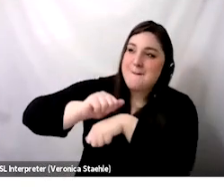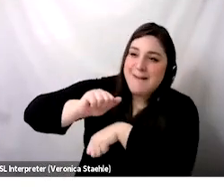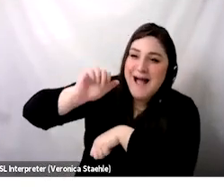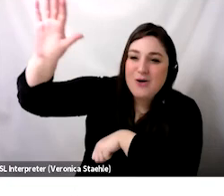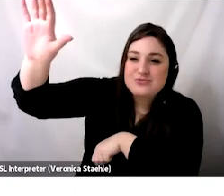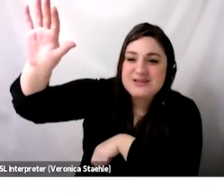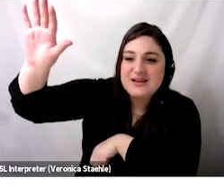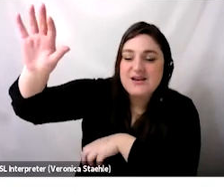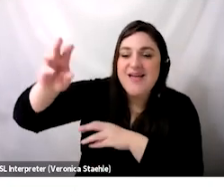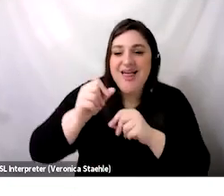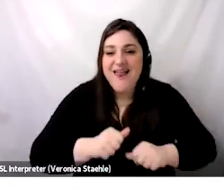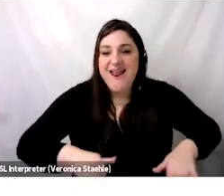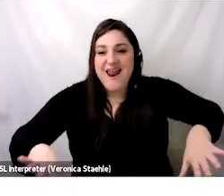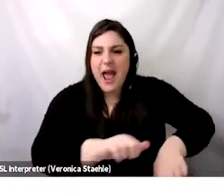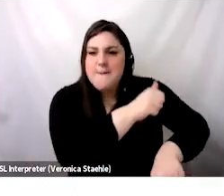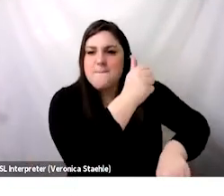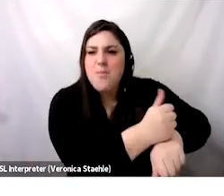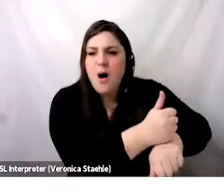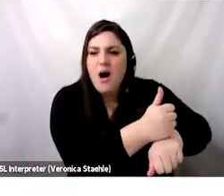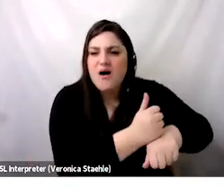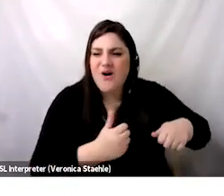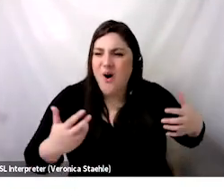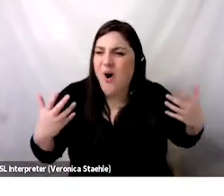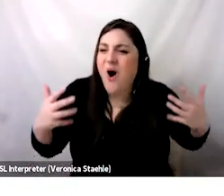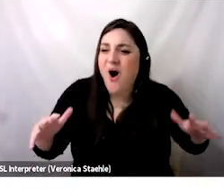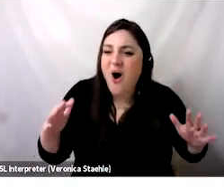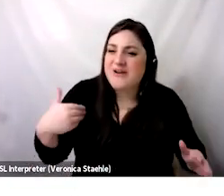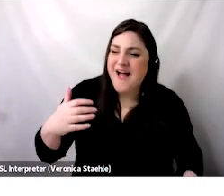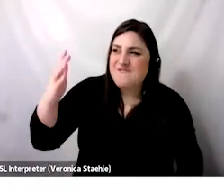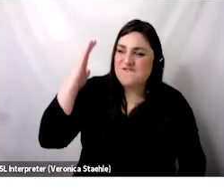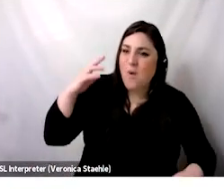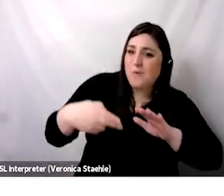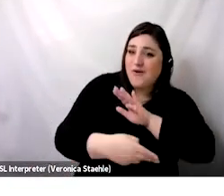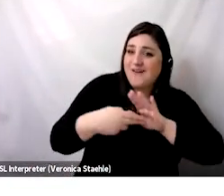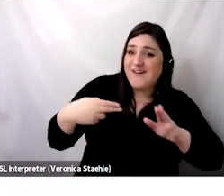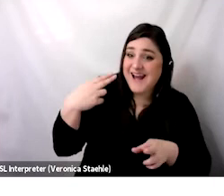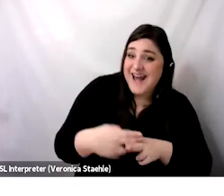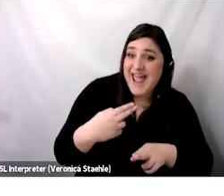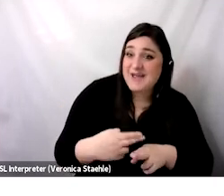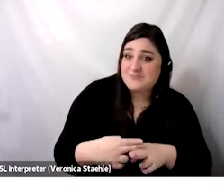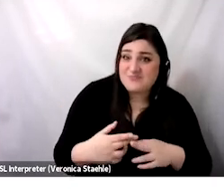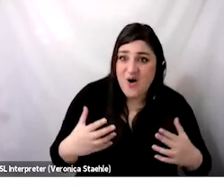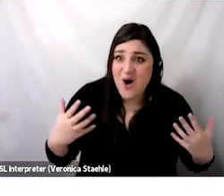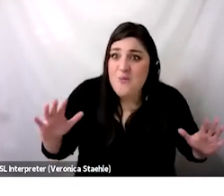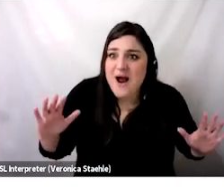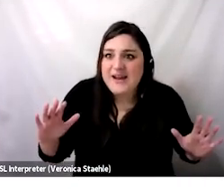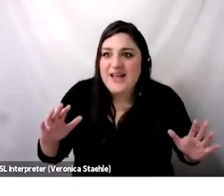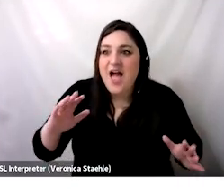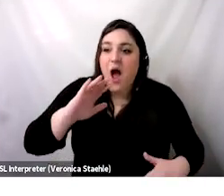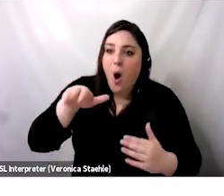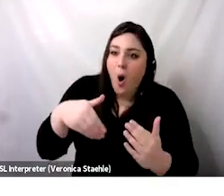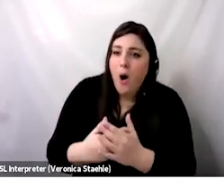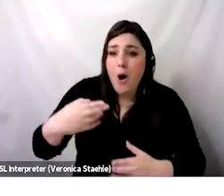people. They had names before we came, you know, and before Europeans came to this land. And all of a sudden that culture, that history